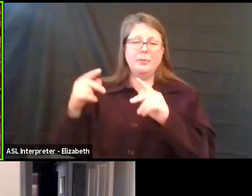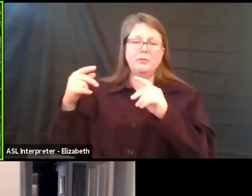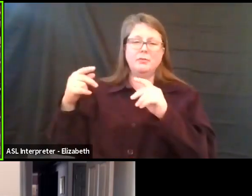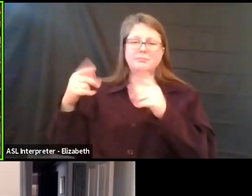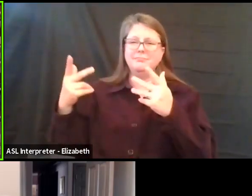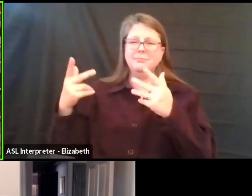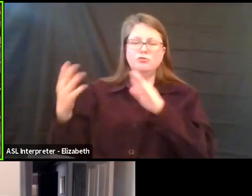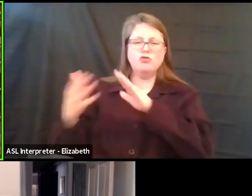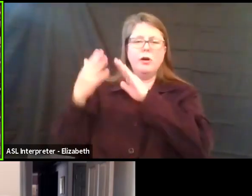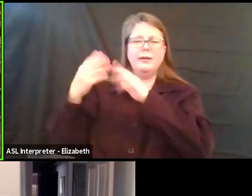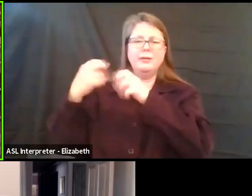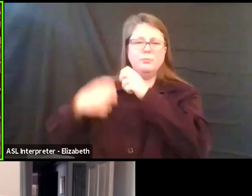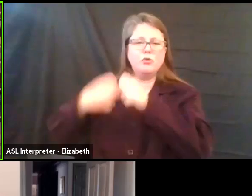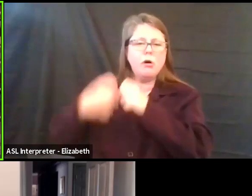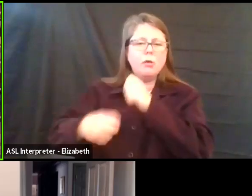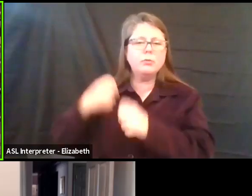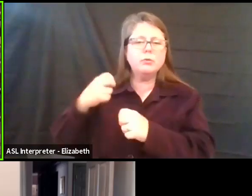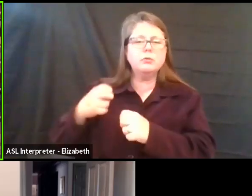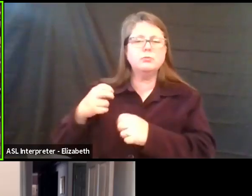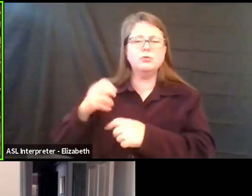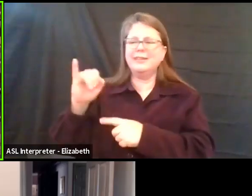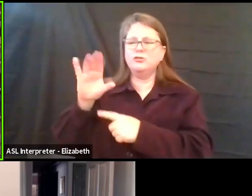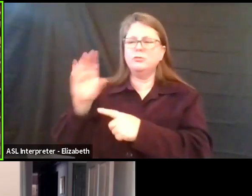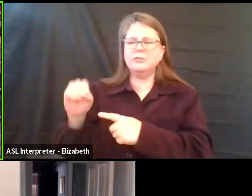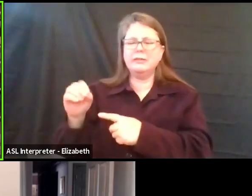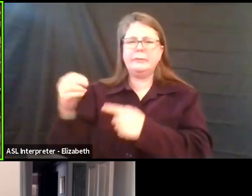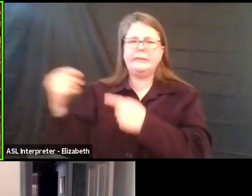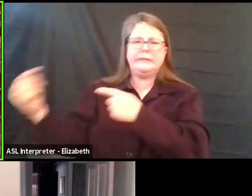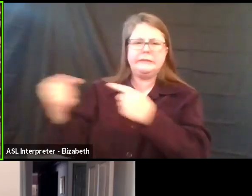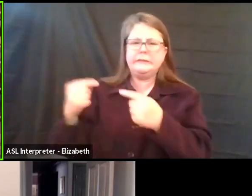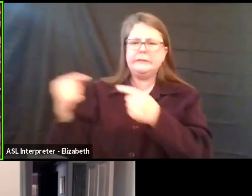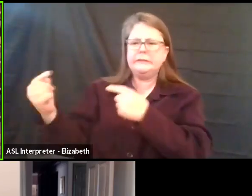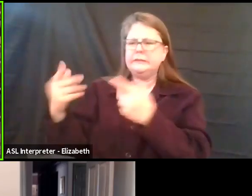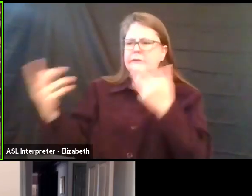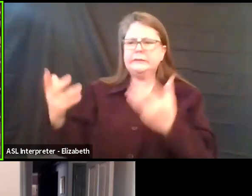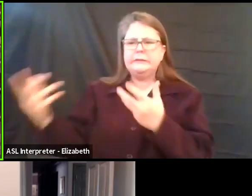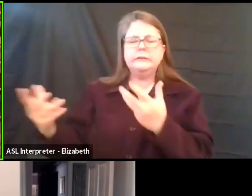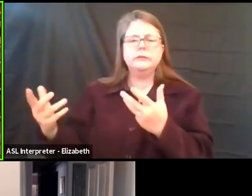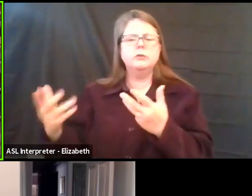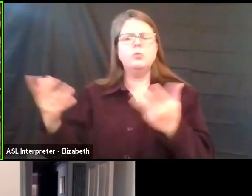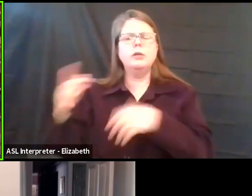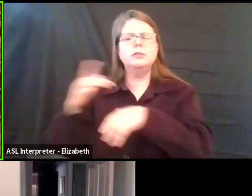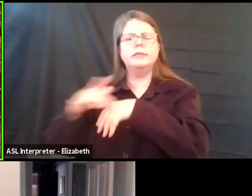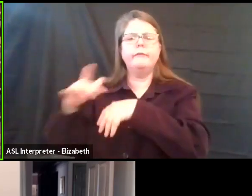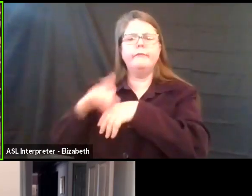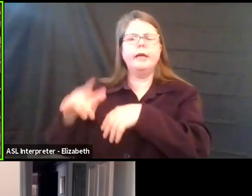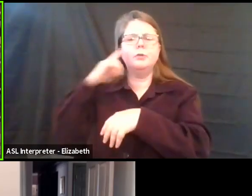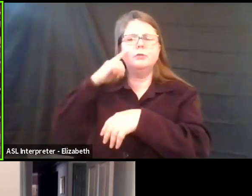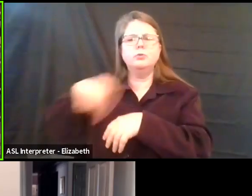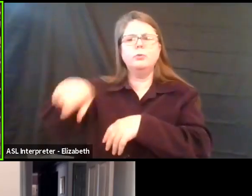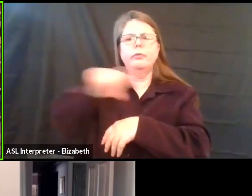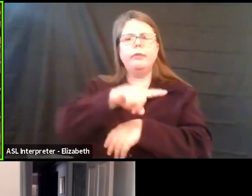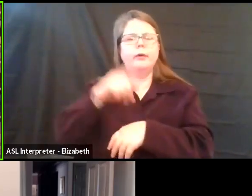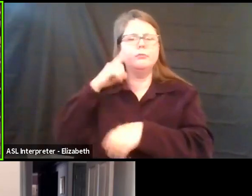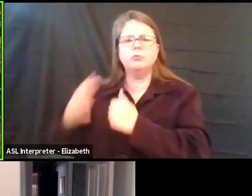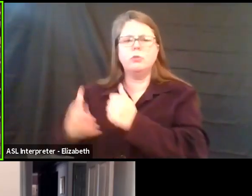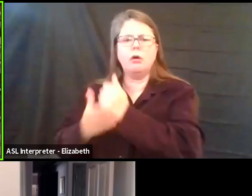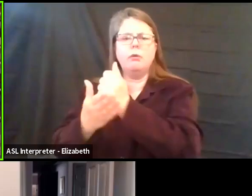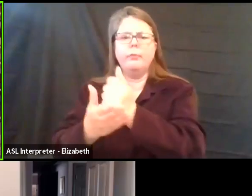coverage, what's available to them in your State Department? What should they do? What can they draw